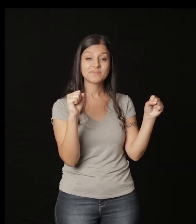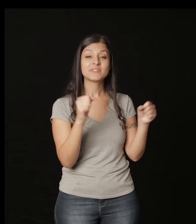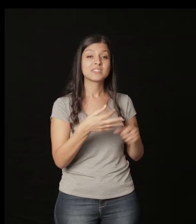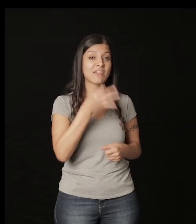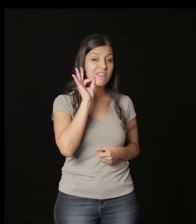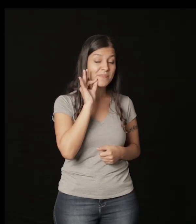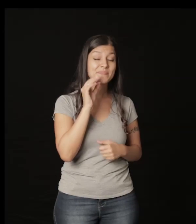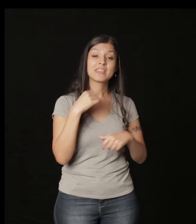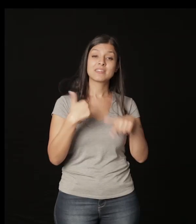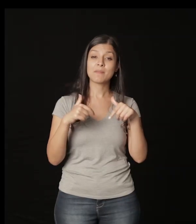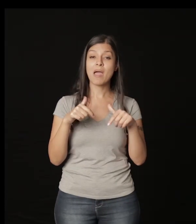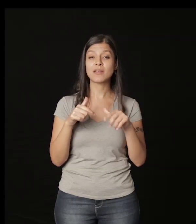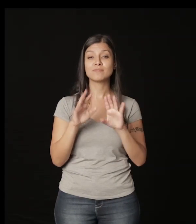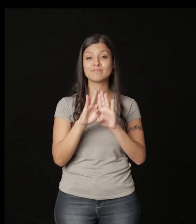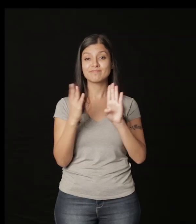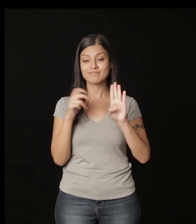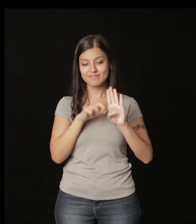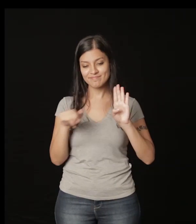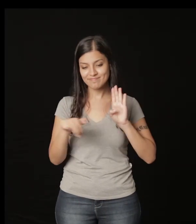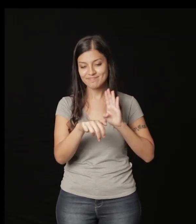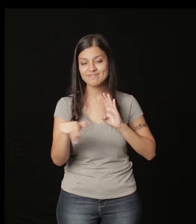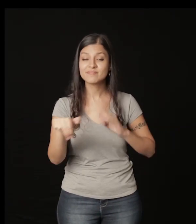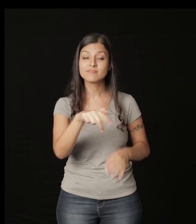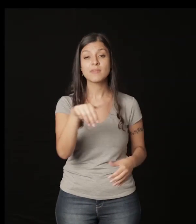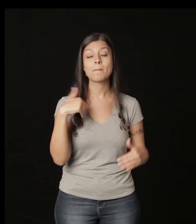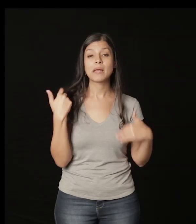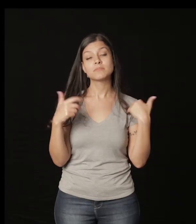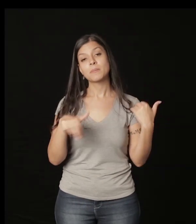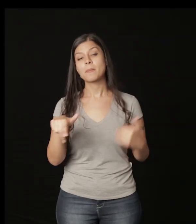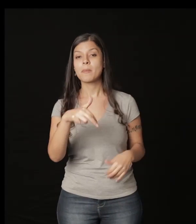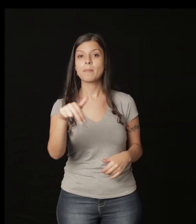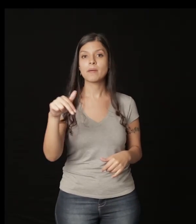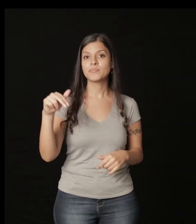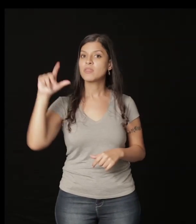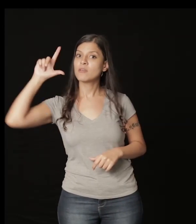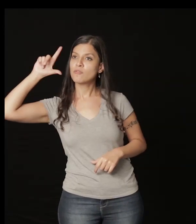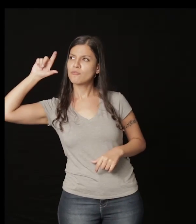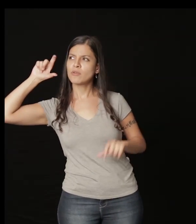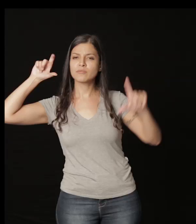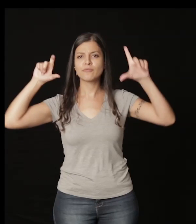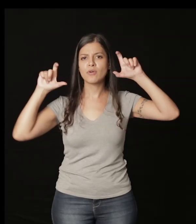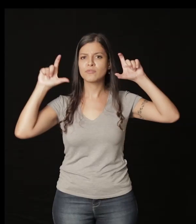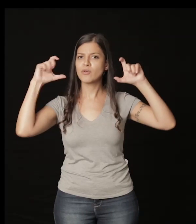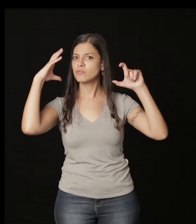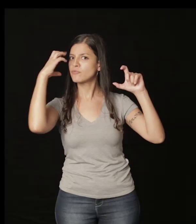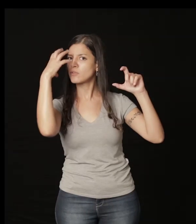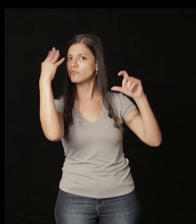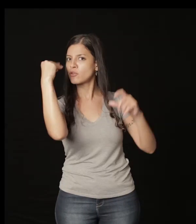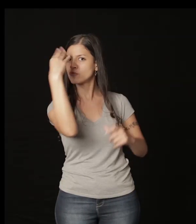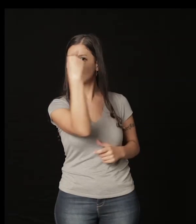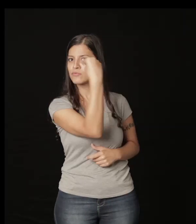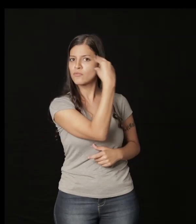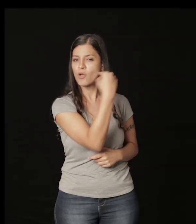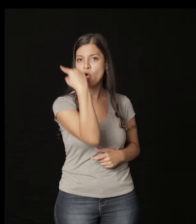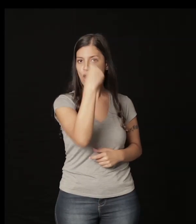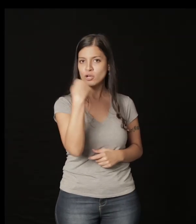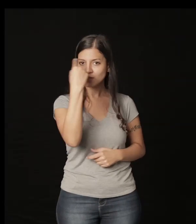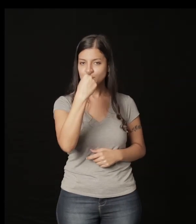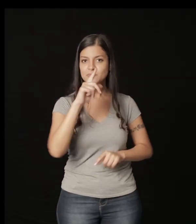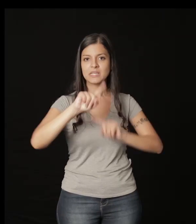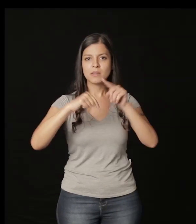have breakfast, go to work. And as you navigate through the city, you would be photographed in different ways by different cameras that would